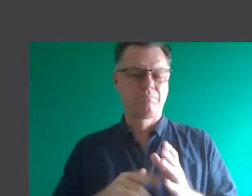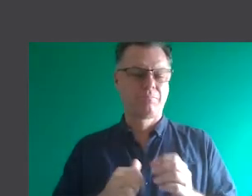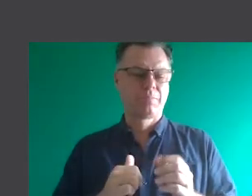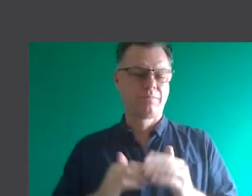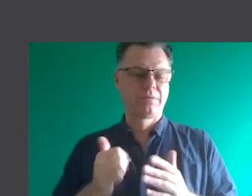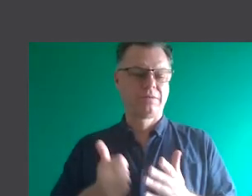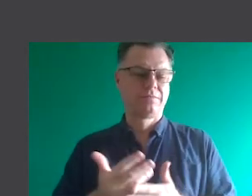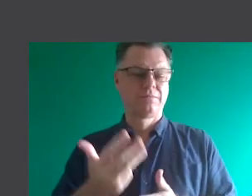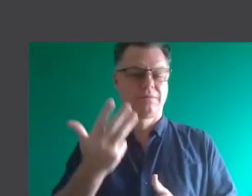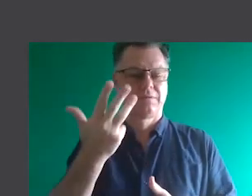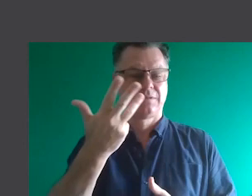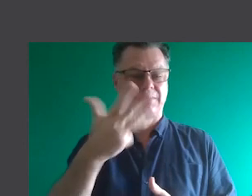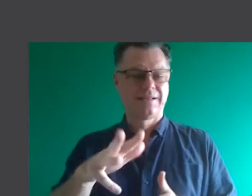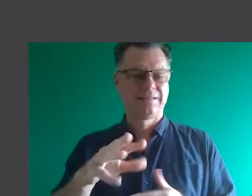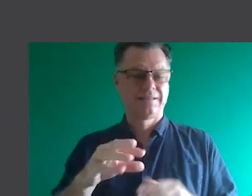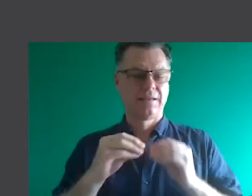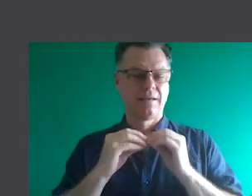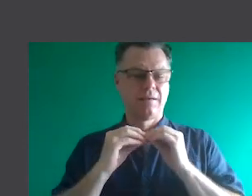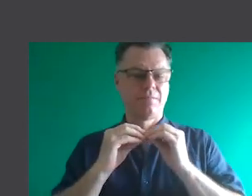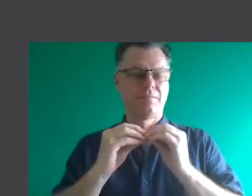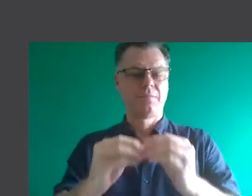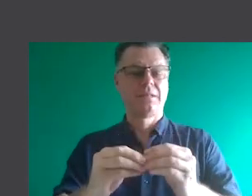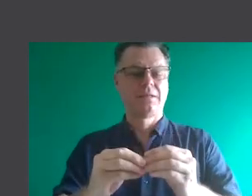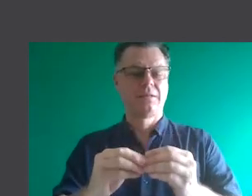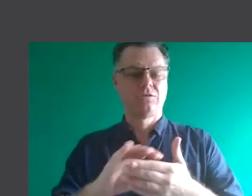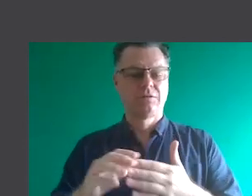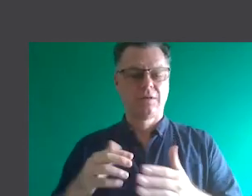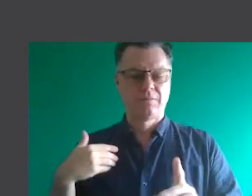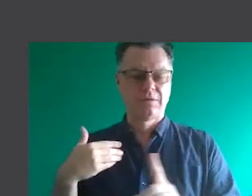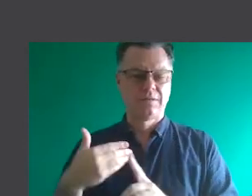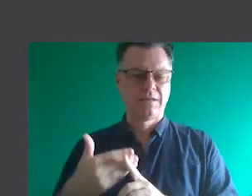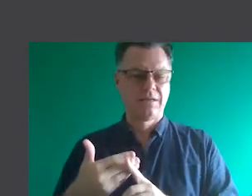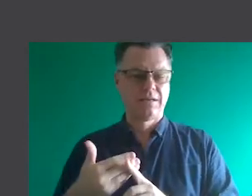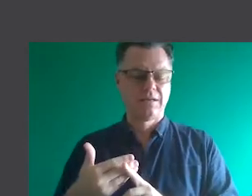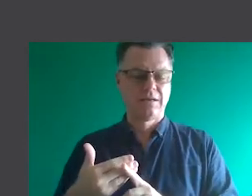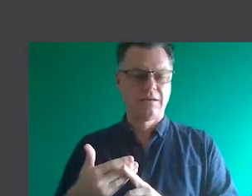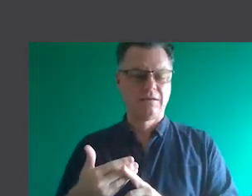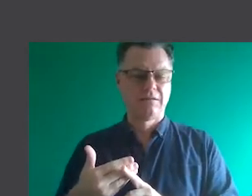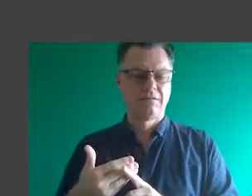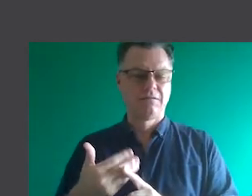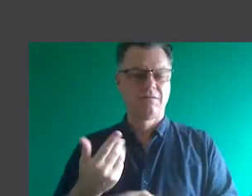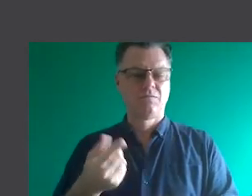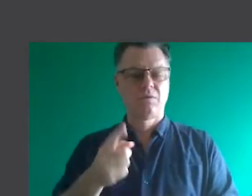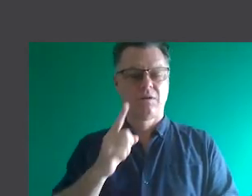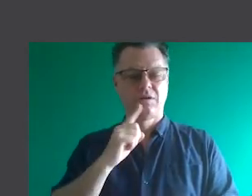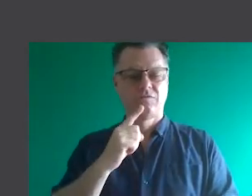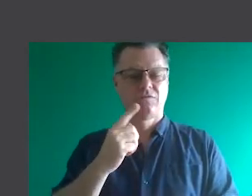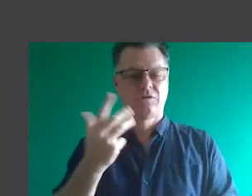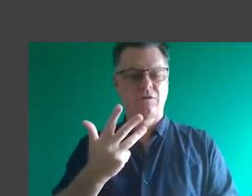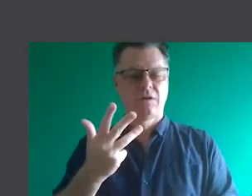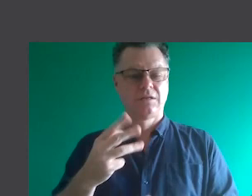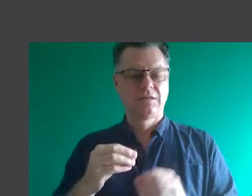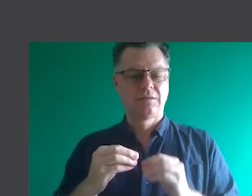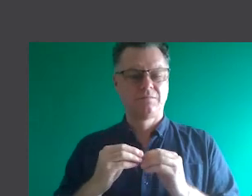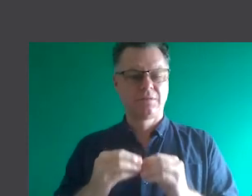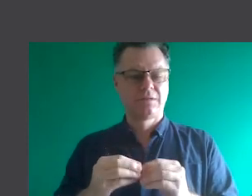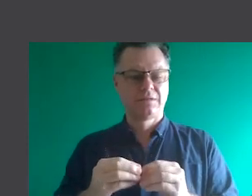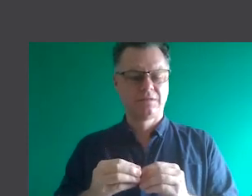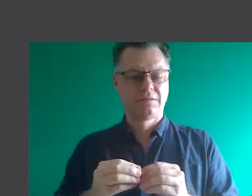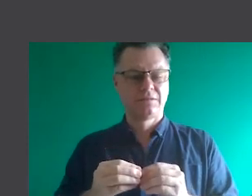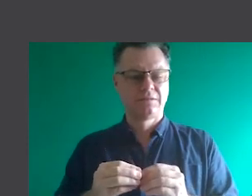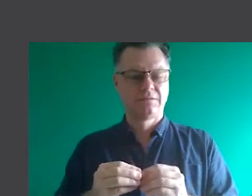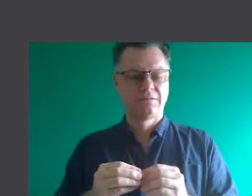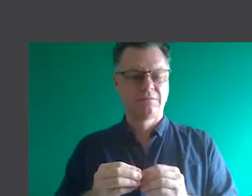estimated spend over the life of the big build is 90 billion. To date, and it's probably gone up since this slide was done,